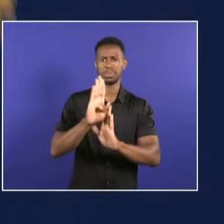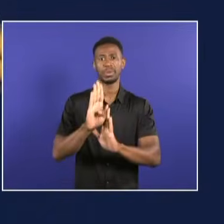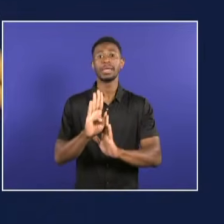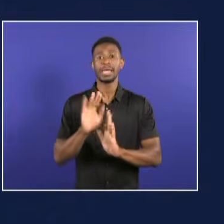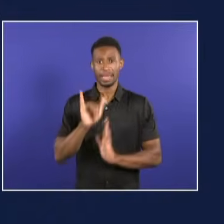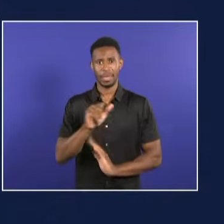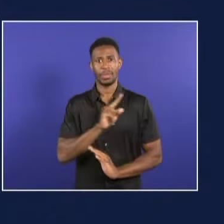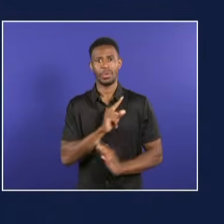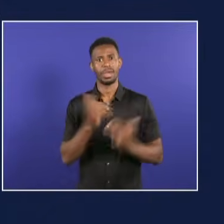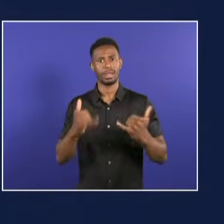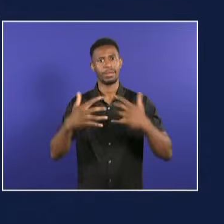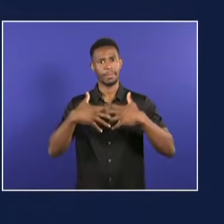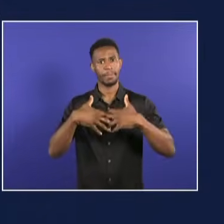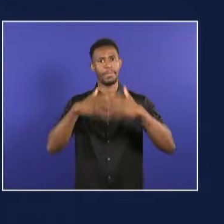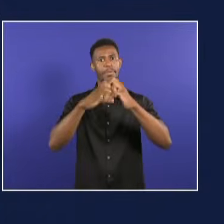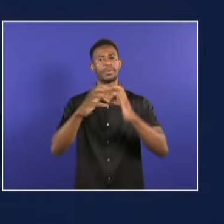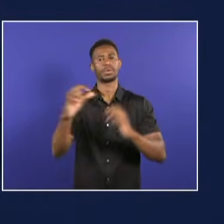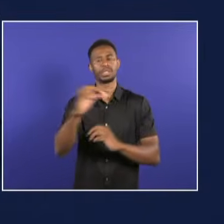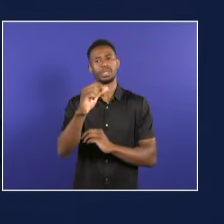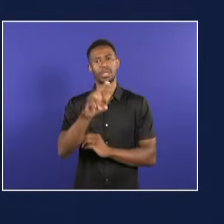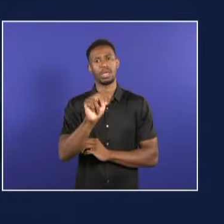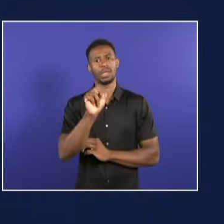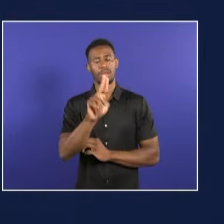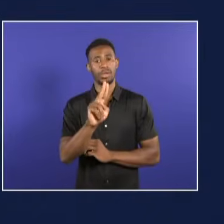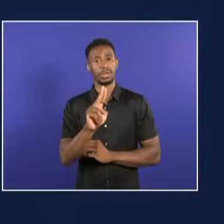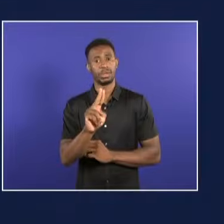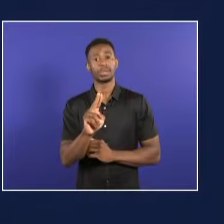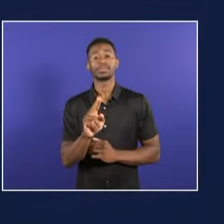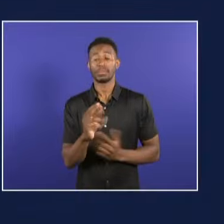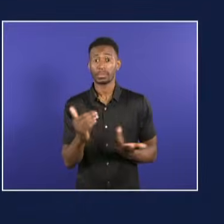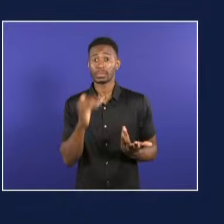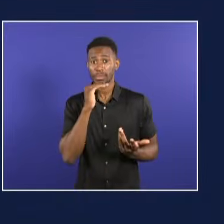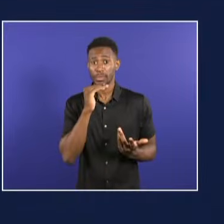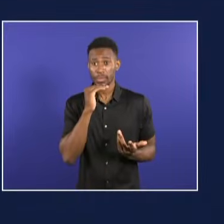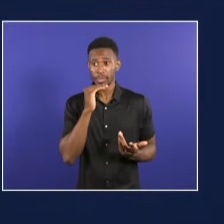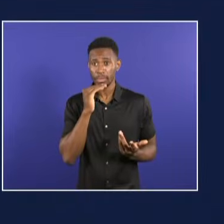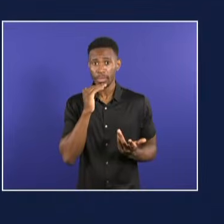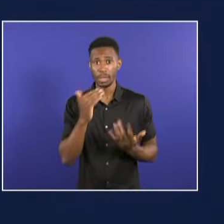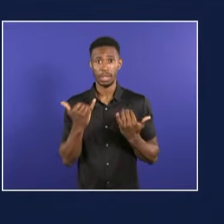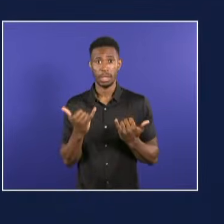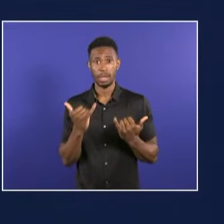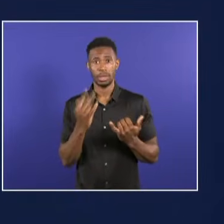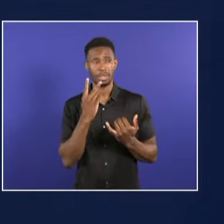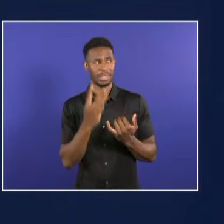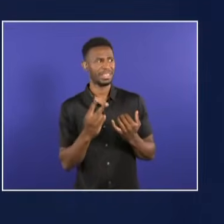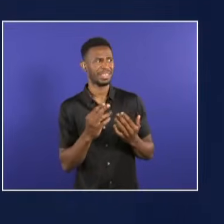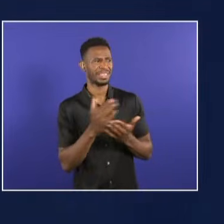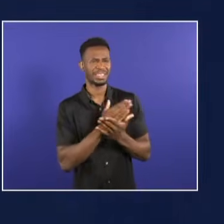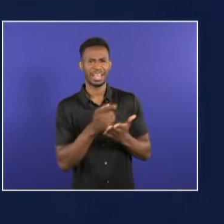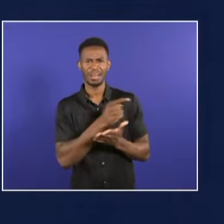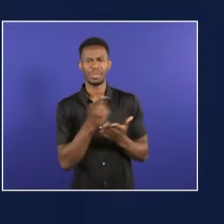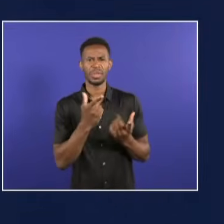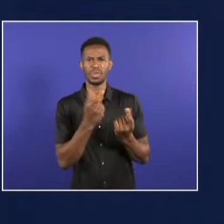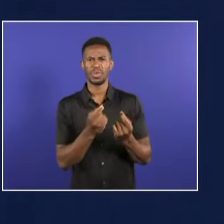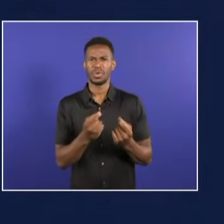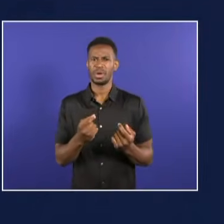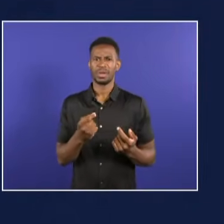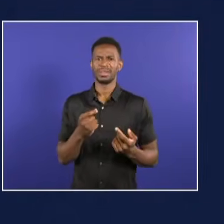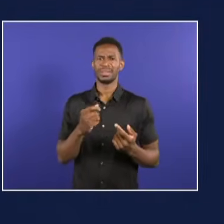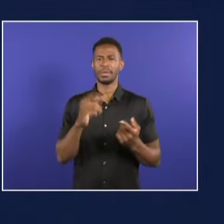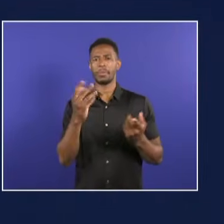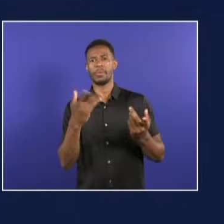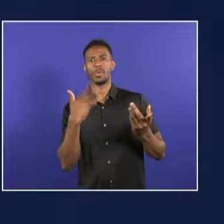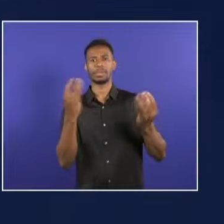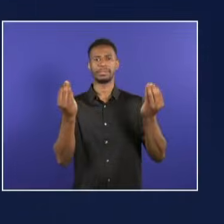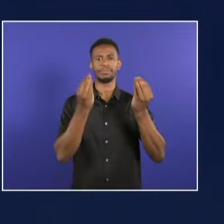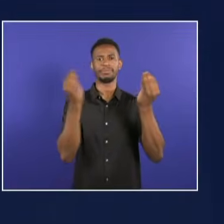come true in this exact province, the alternative is a radical coalition of populism and destruction that would place